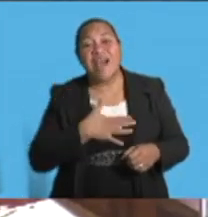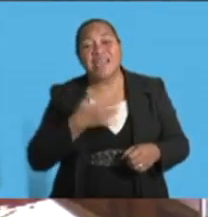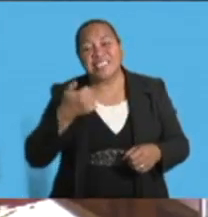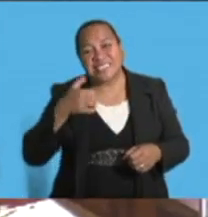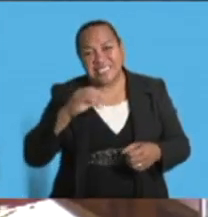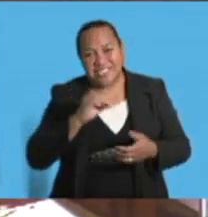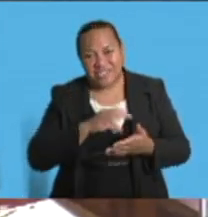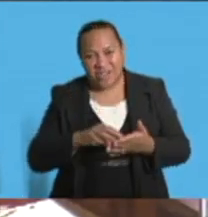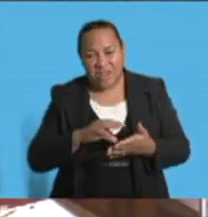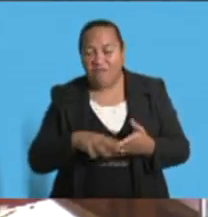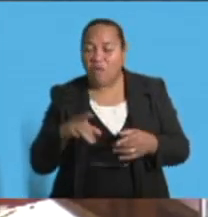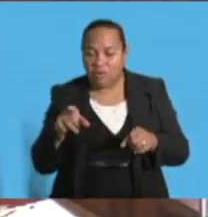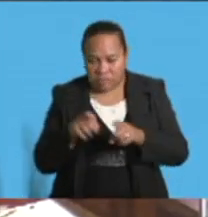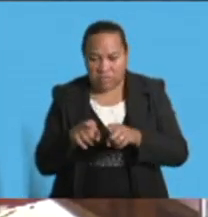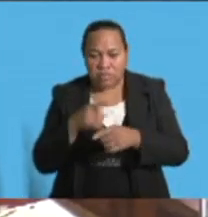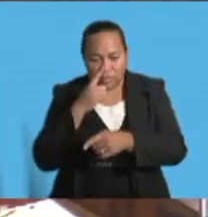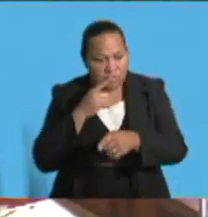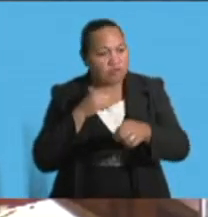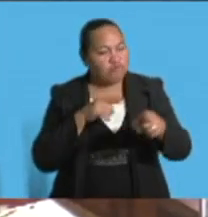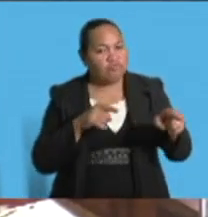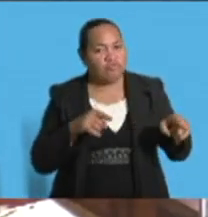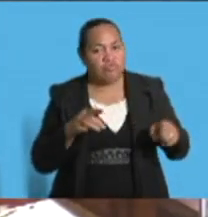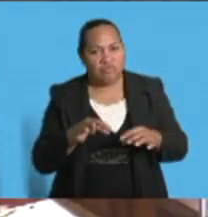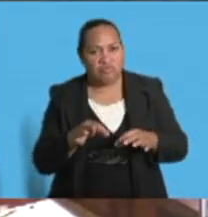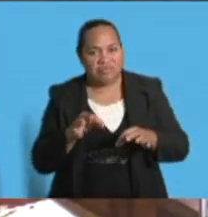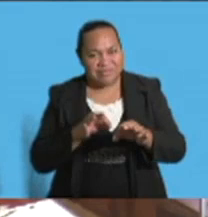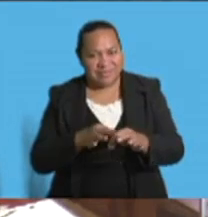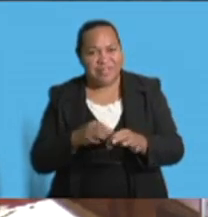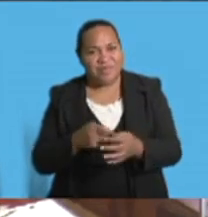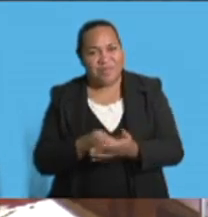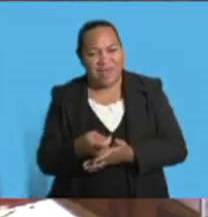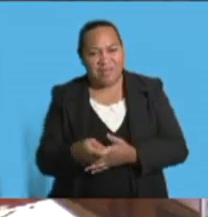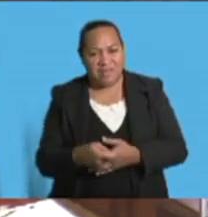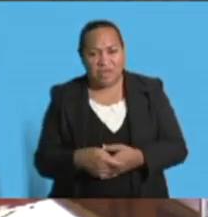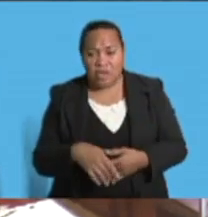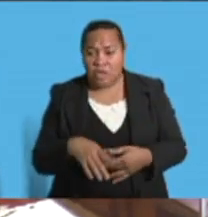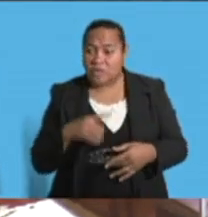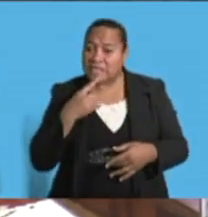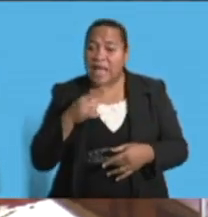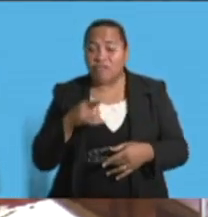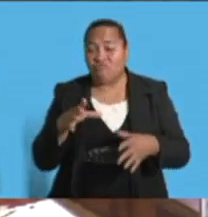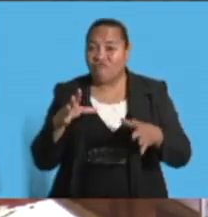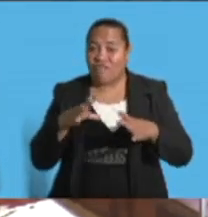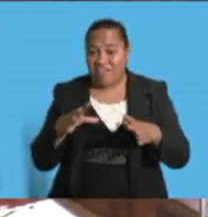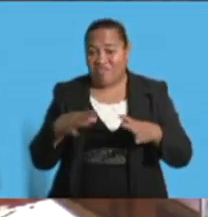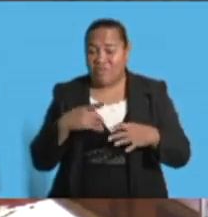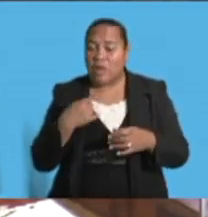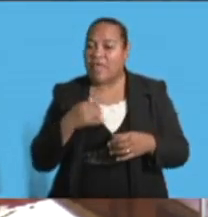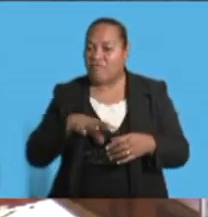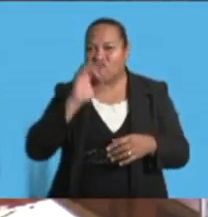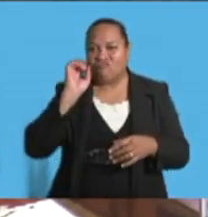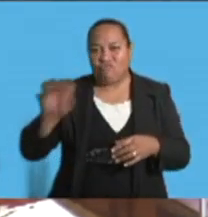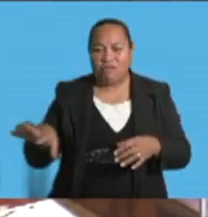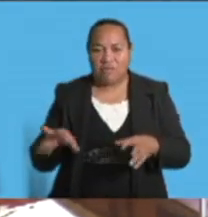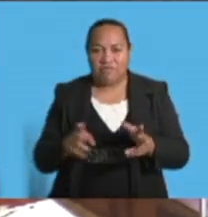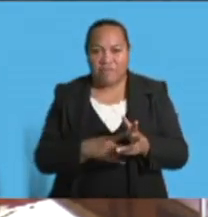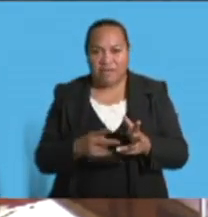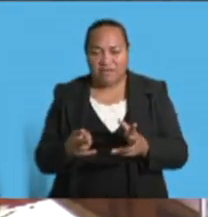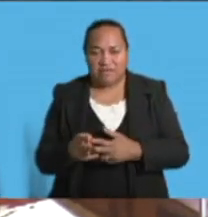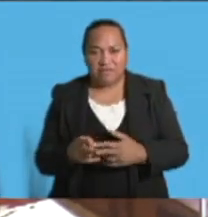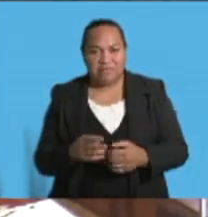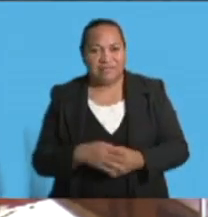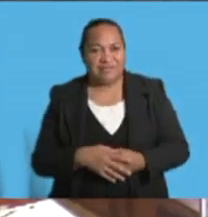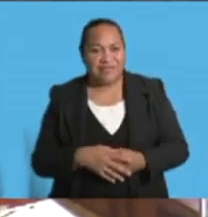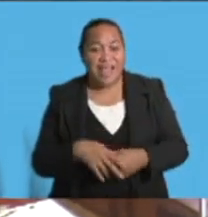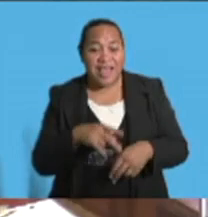fares alone for parents like him. You tell these people that they live on freebies and they will throw you out of their villages.